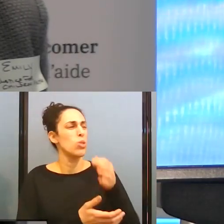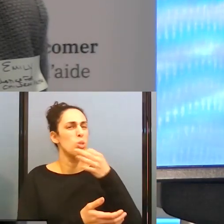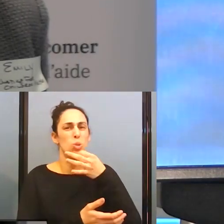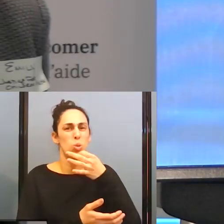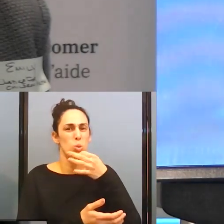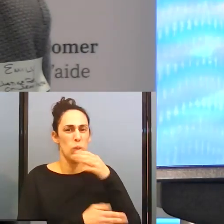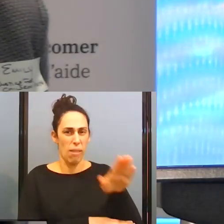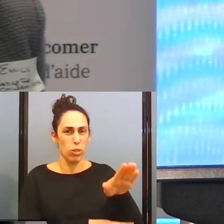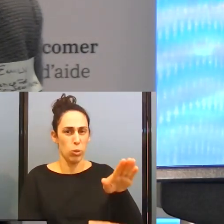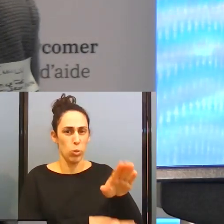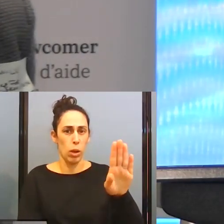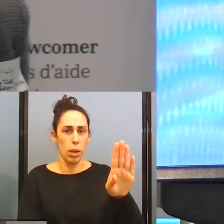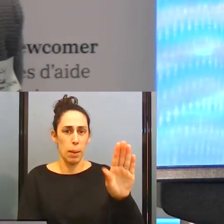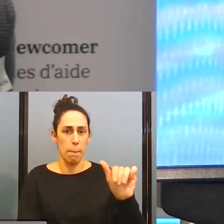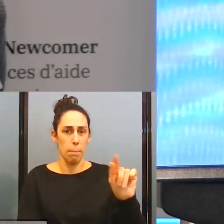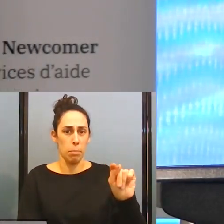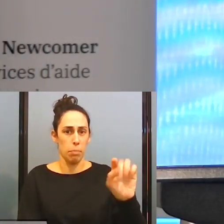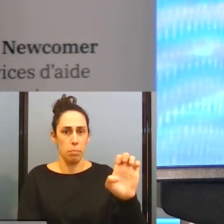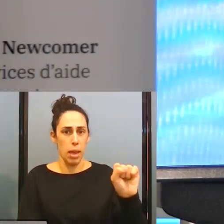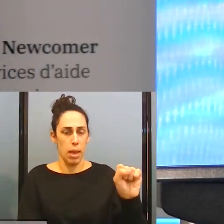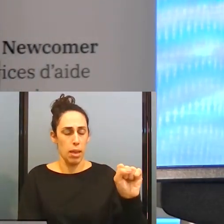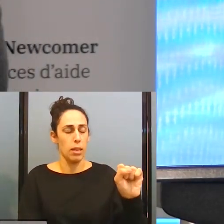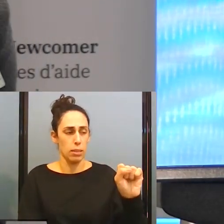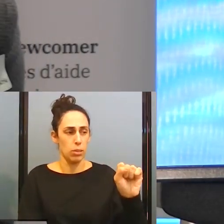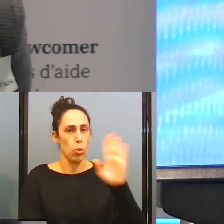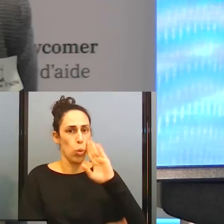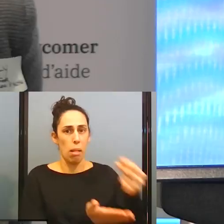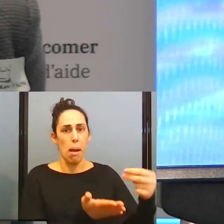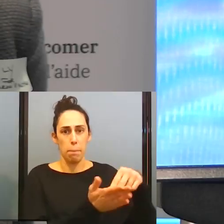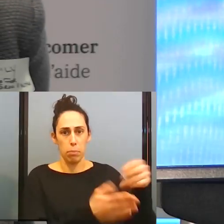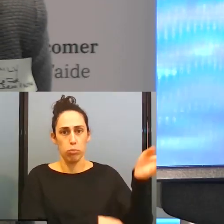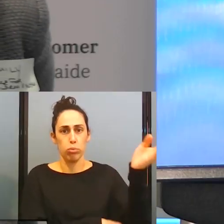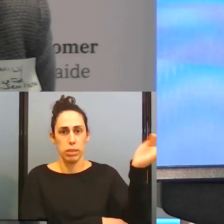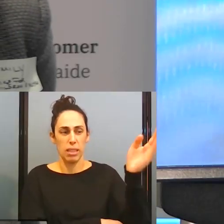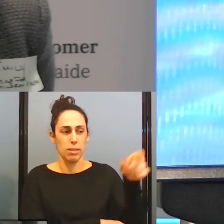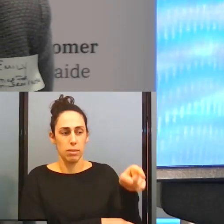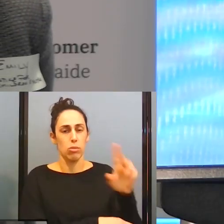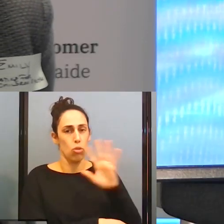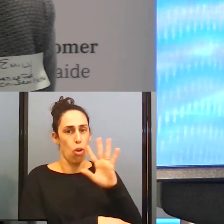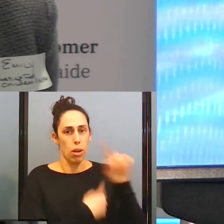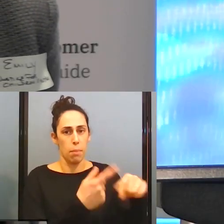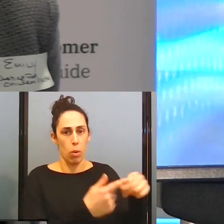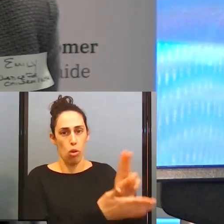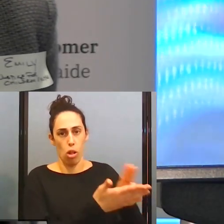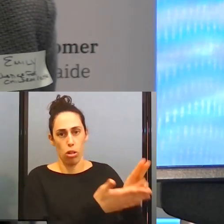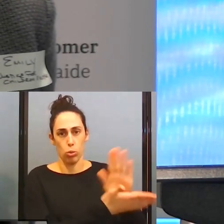BAIT program presents, they're going to talk about post-secondary access.